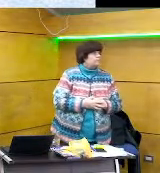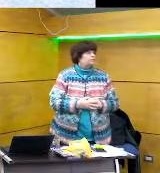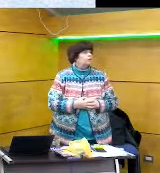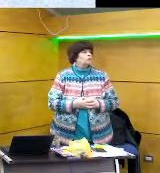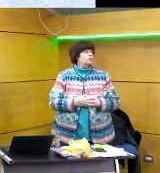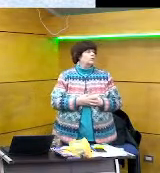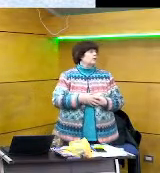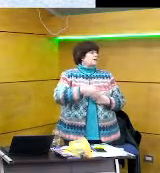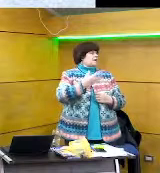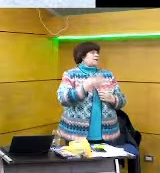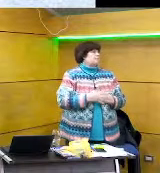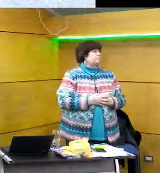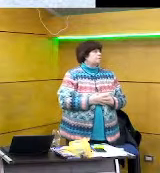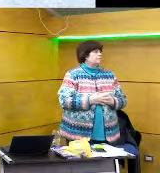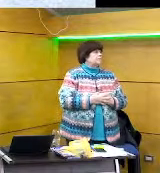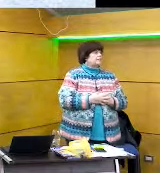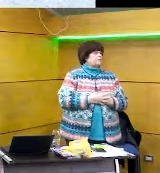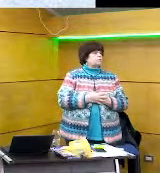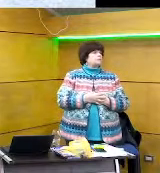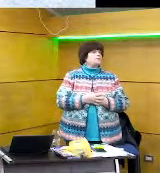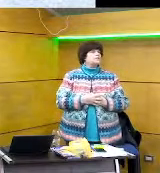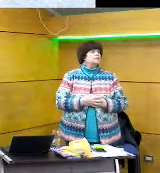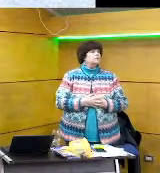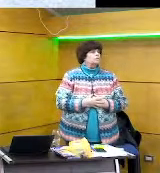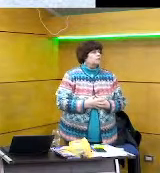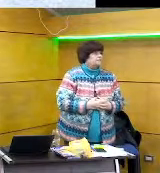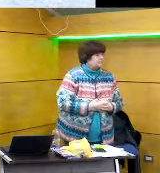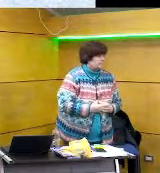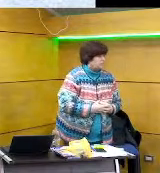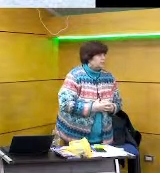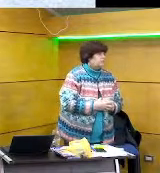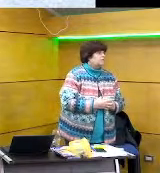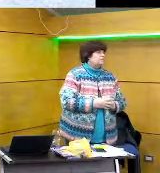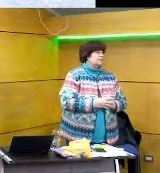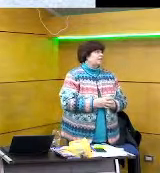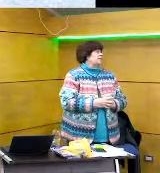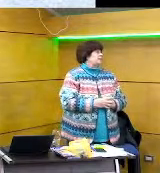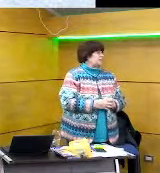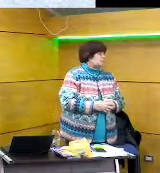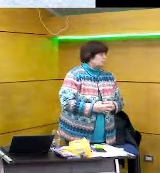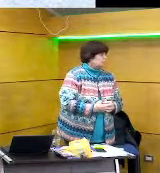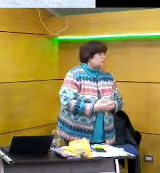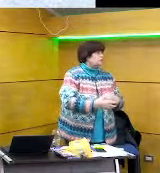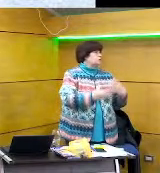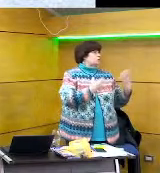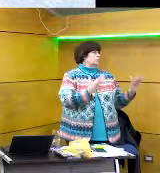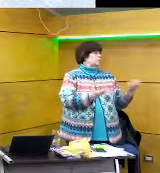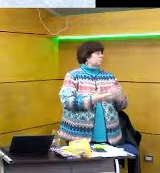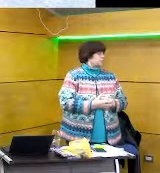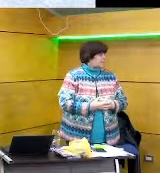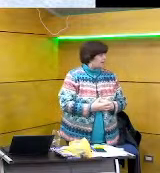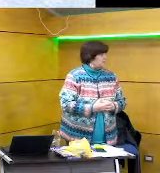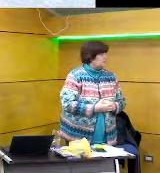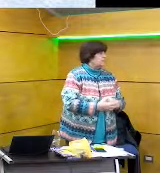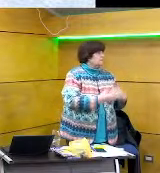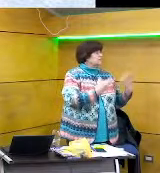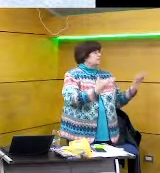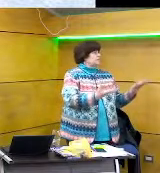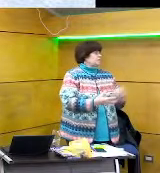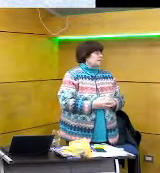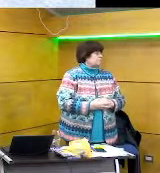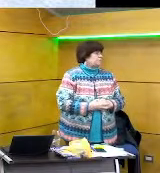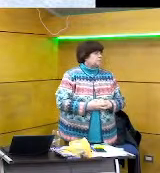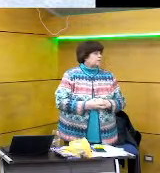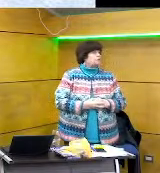affiliated with, or if you're affiliated with a particular organization, Cambridge or